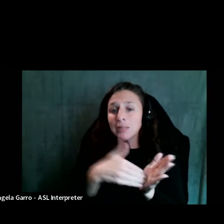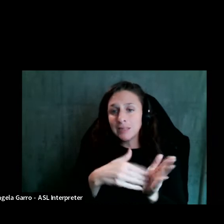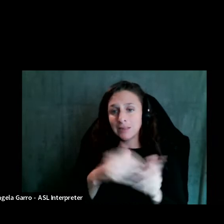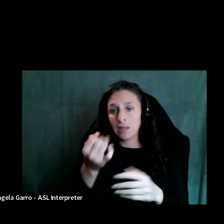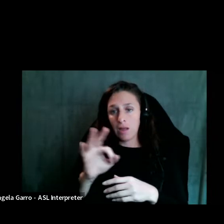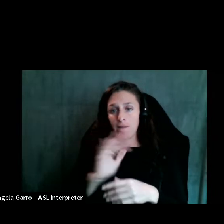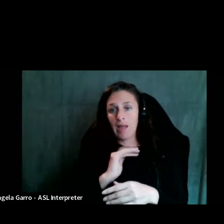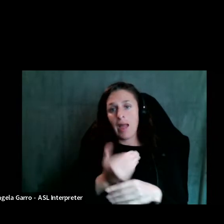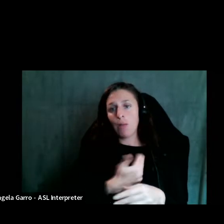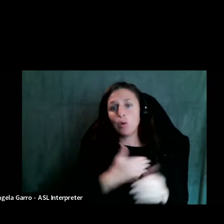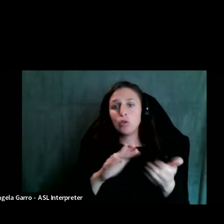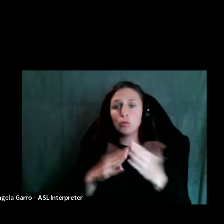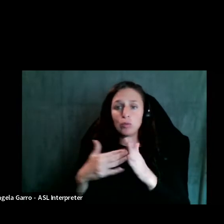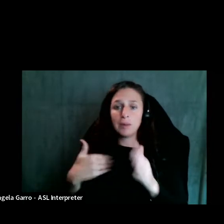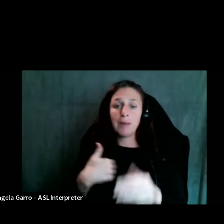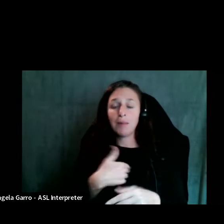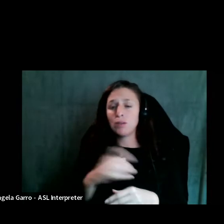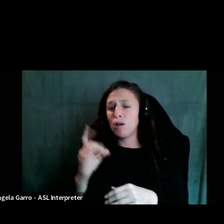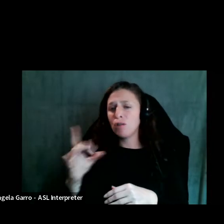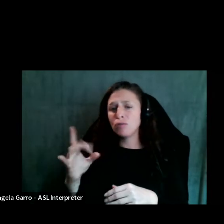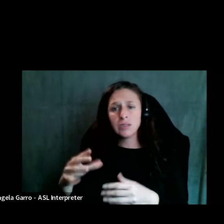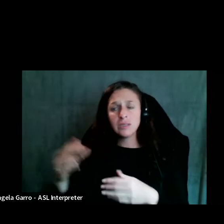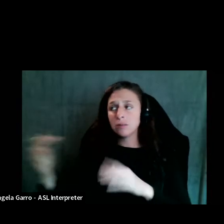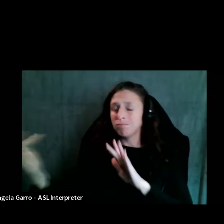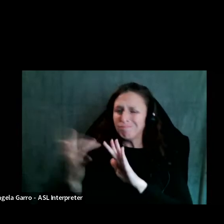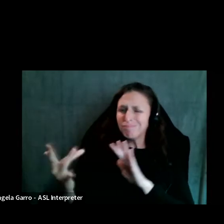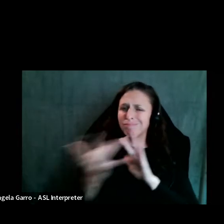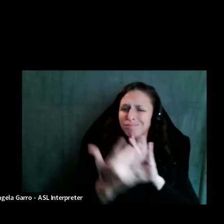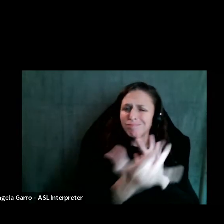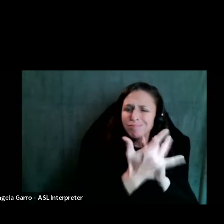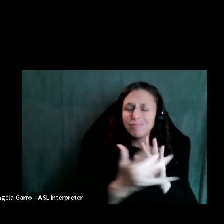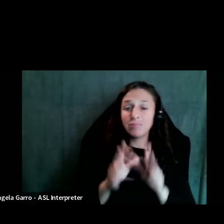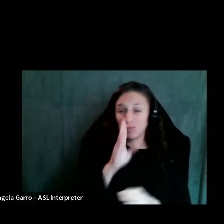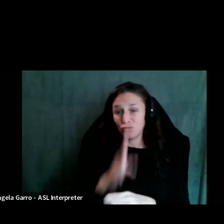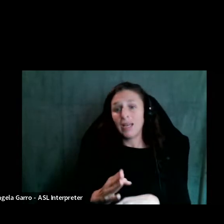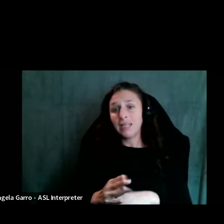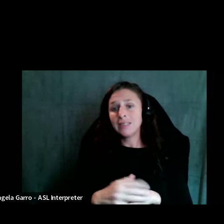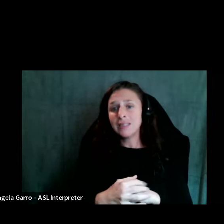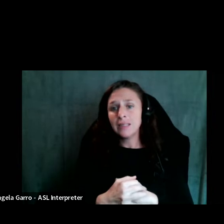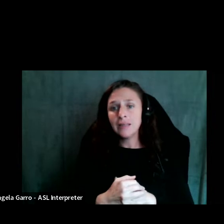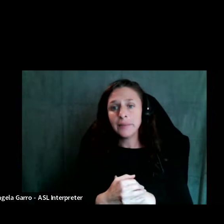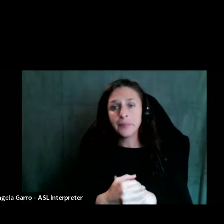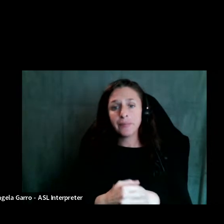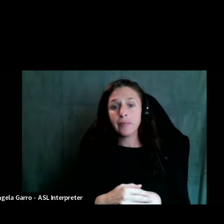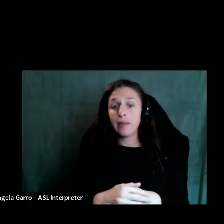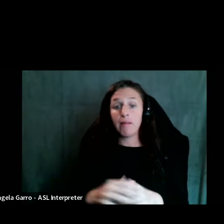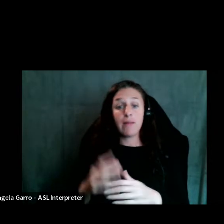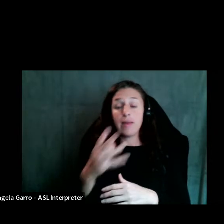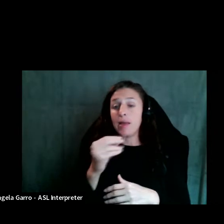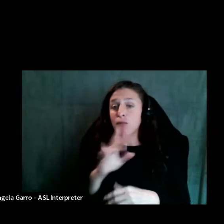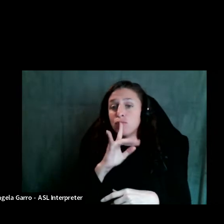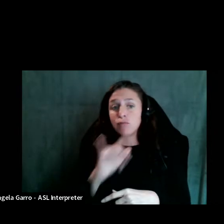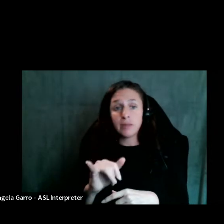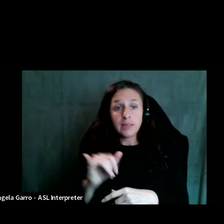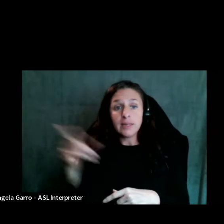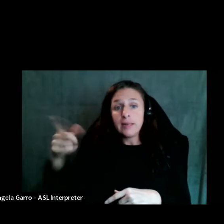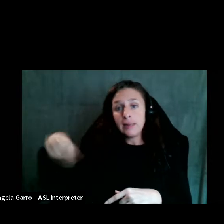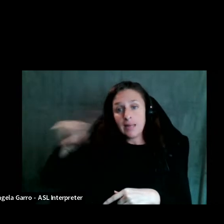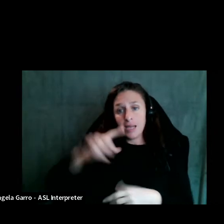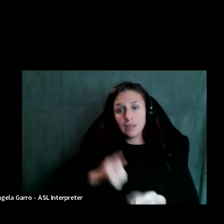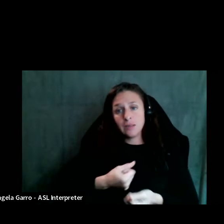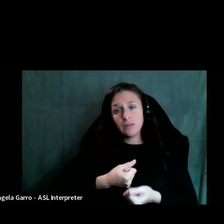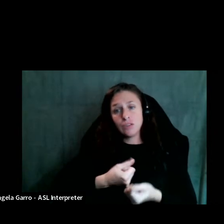community members, hundreds of whom have reached to me directly. And really, they have